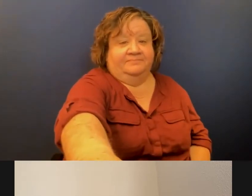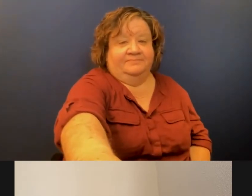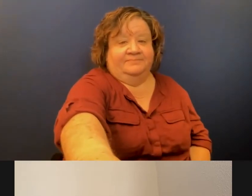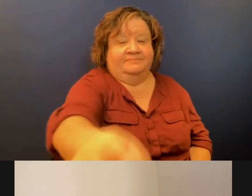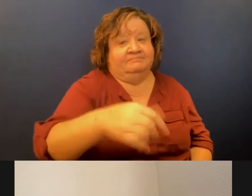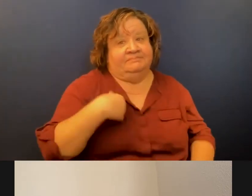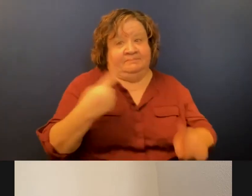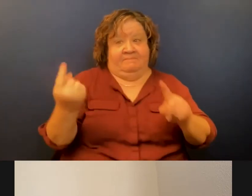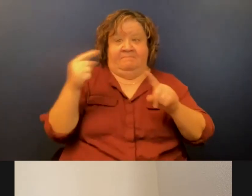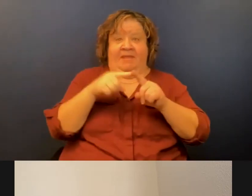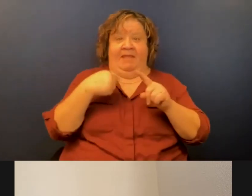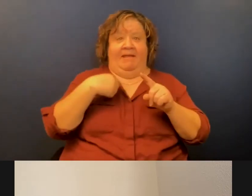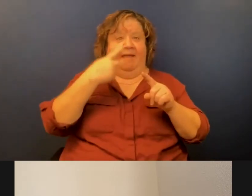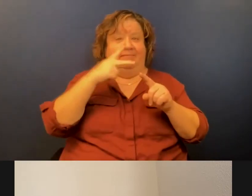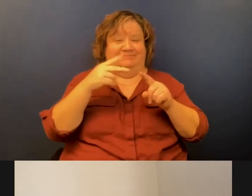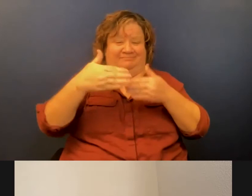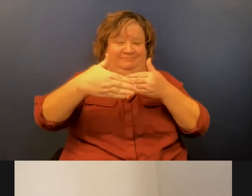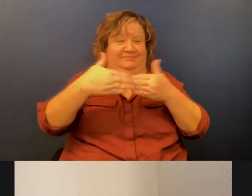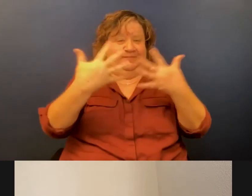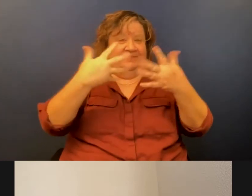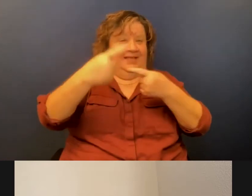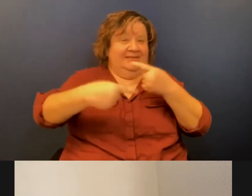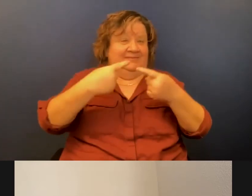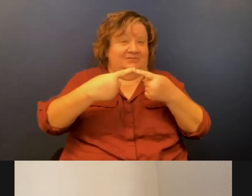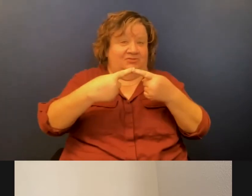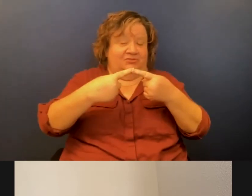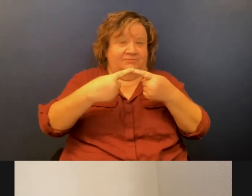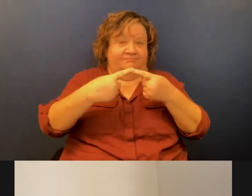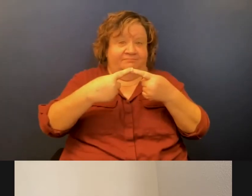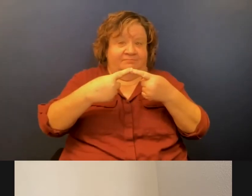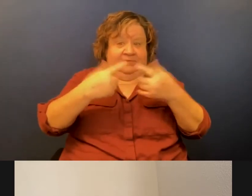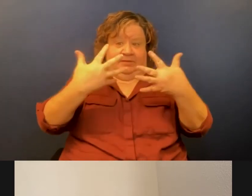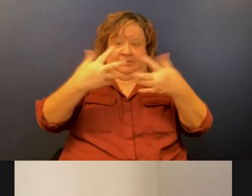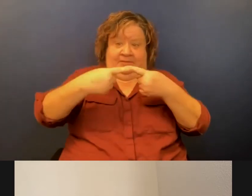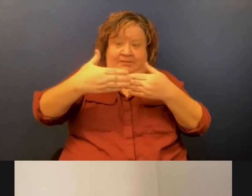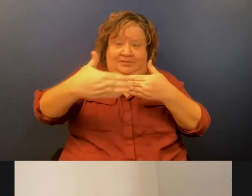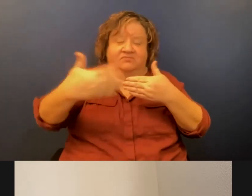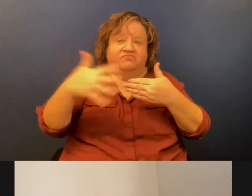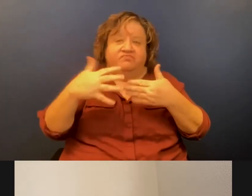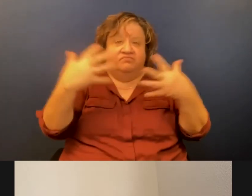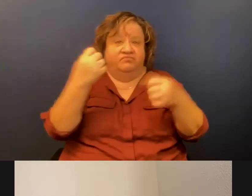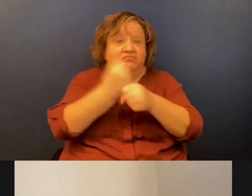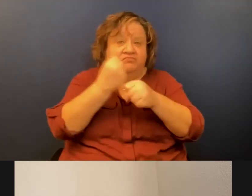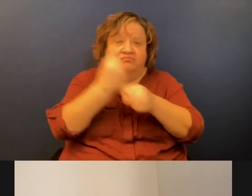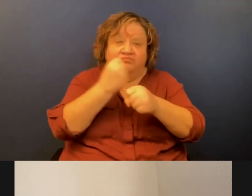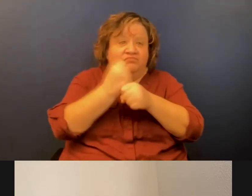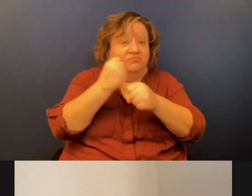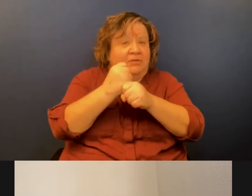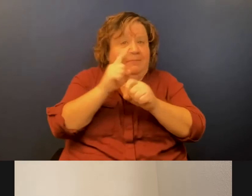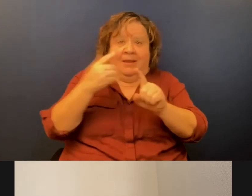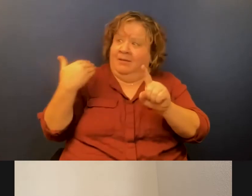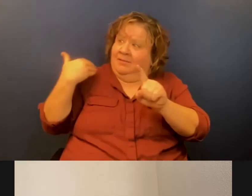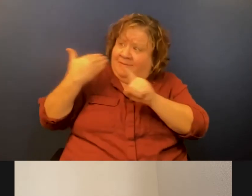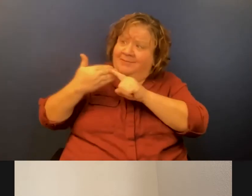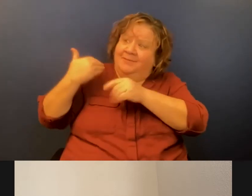and understanding just about disability and where we are as a society. So I hope that having